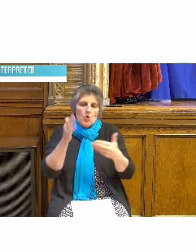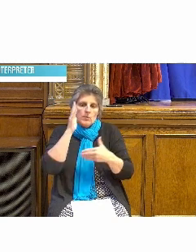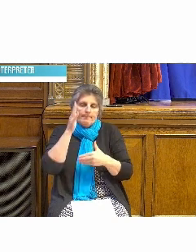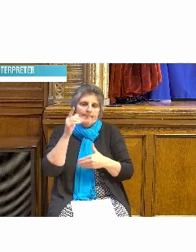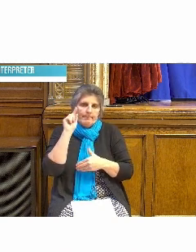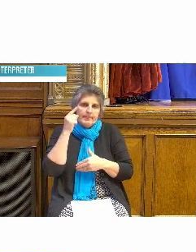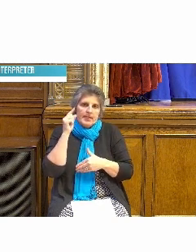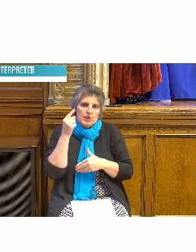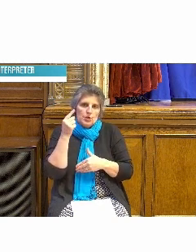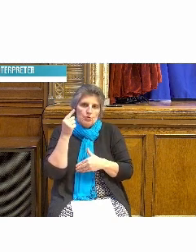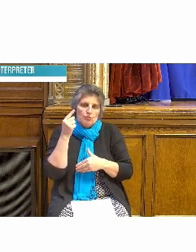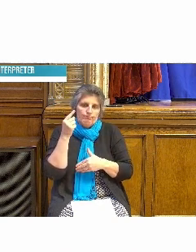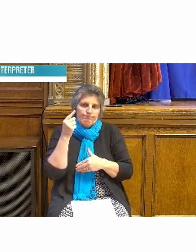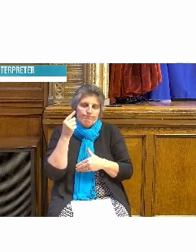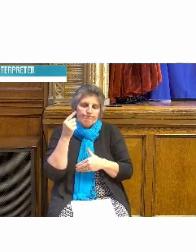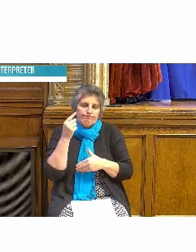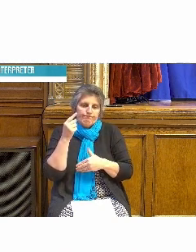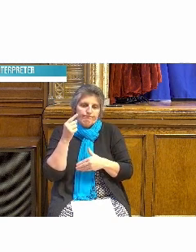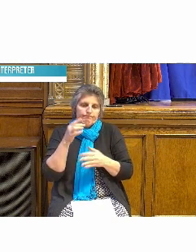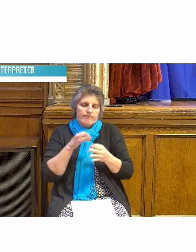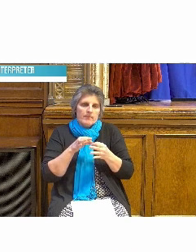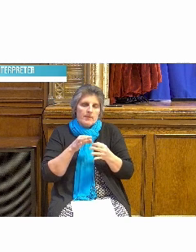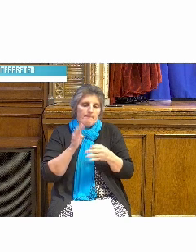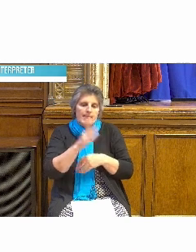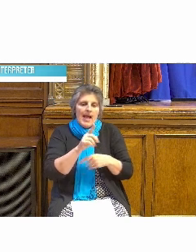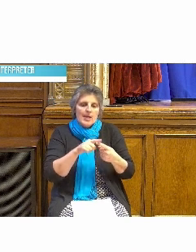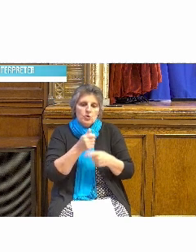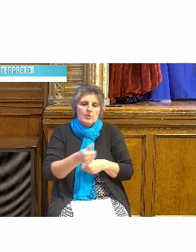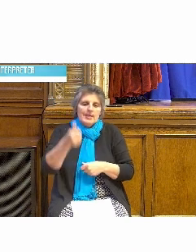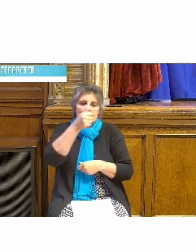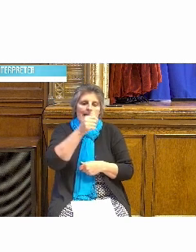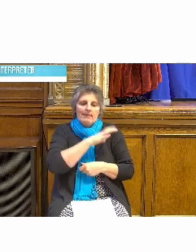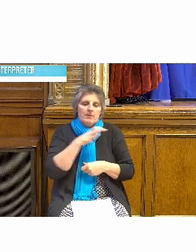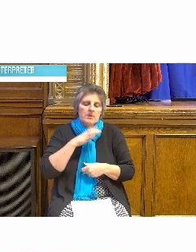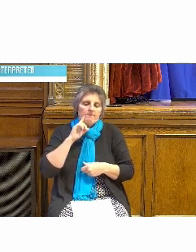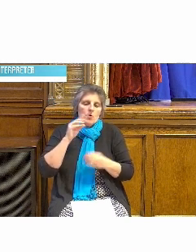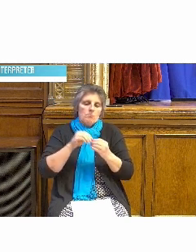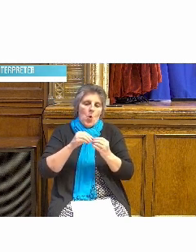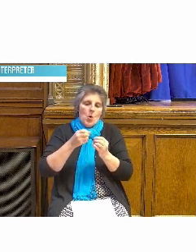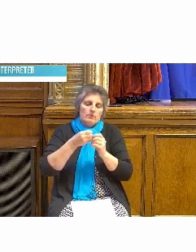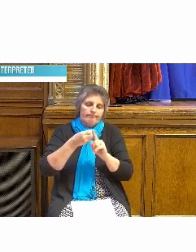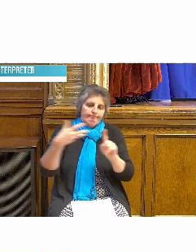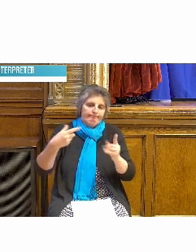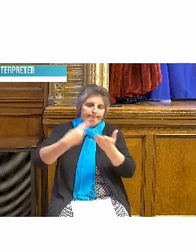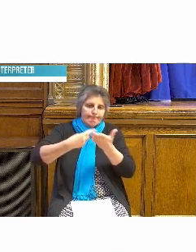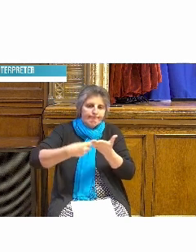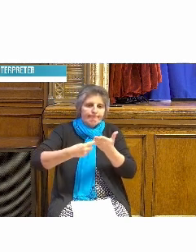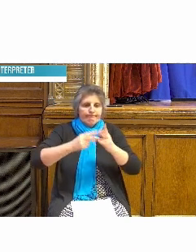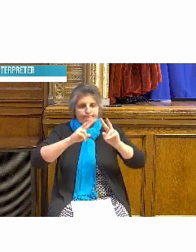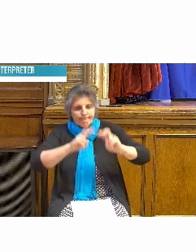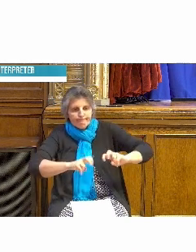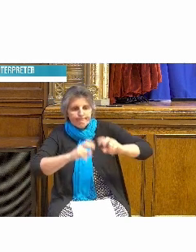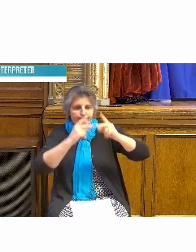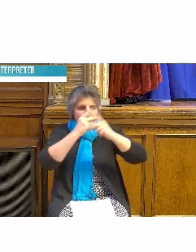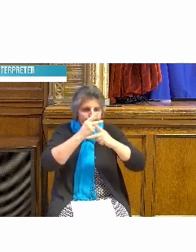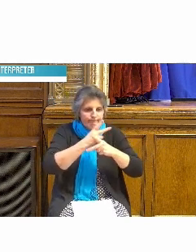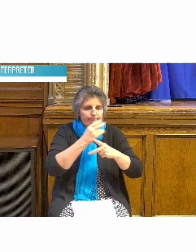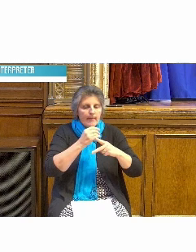to push this back to executive committee to further discuss and digest and make a